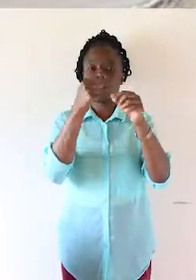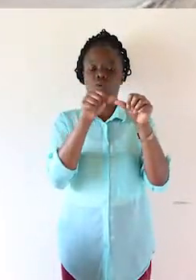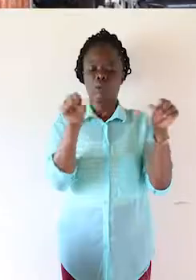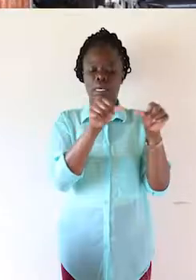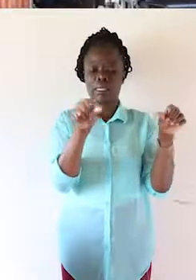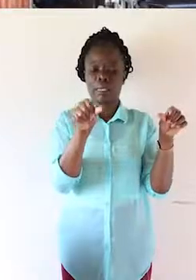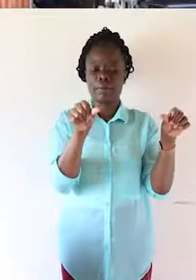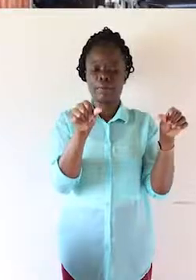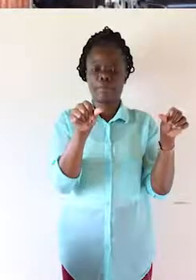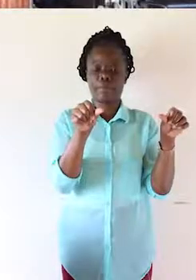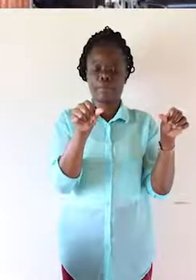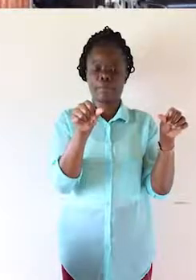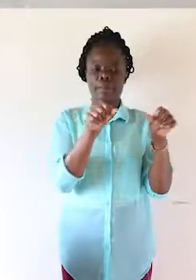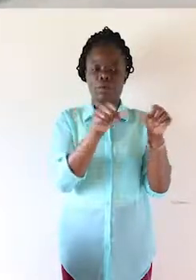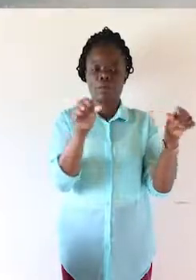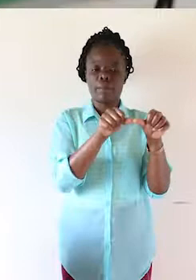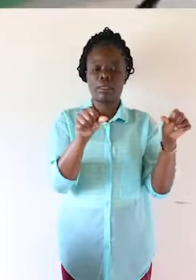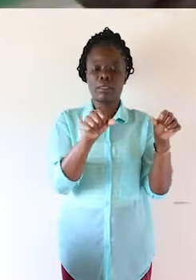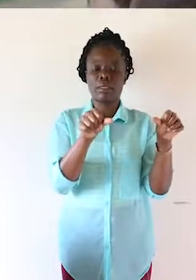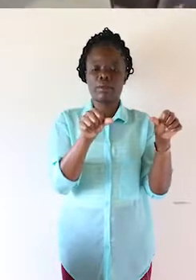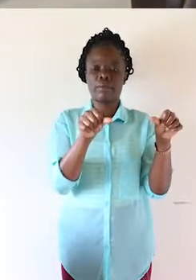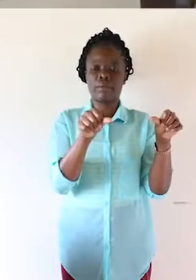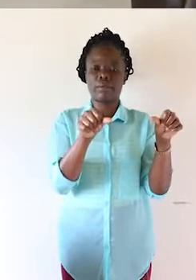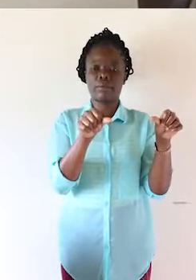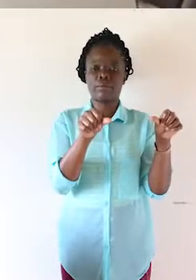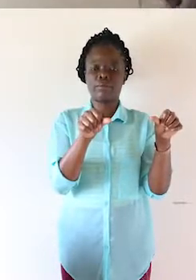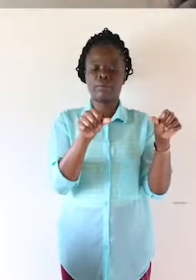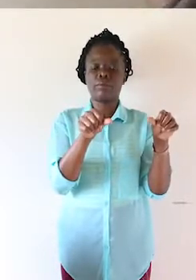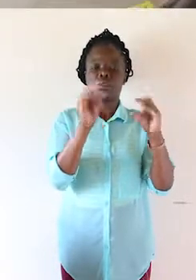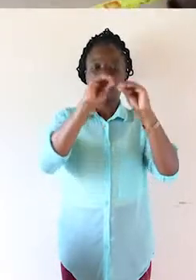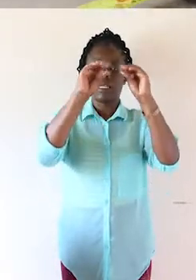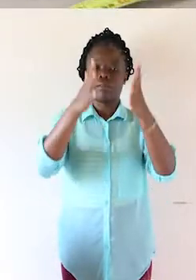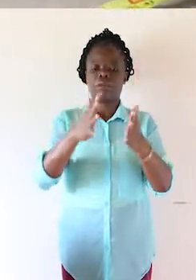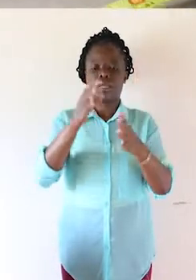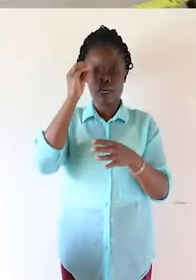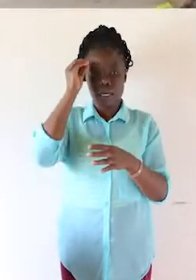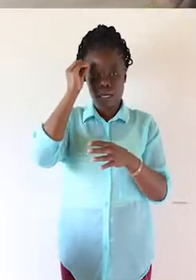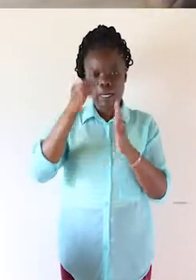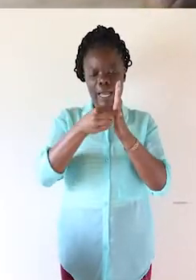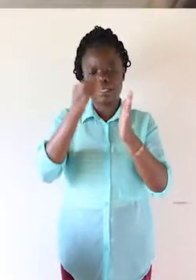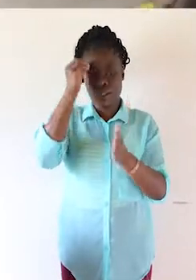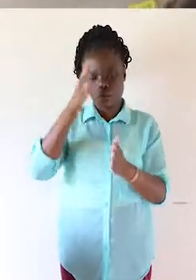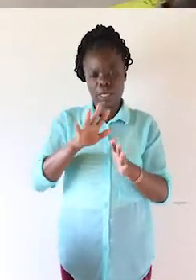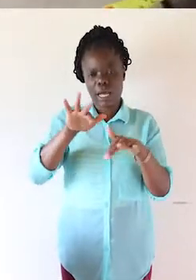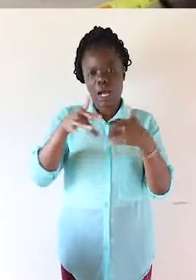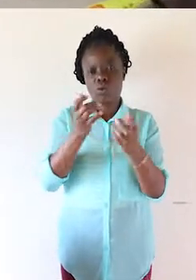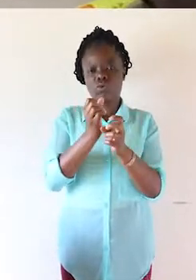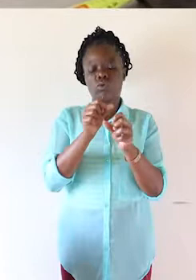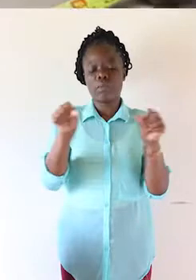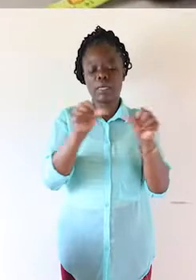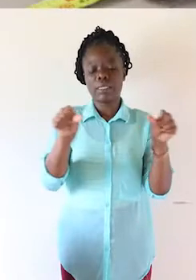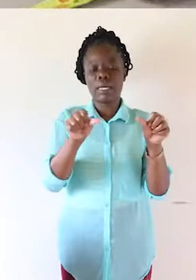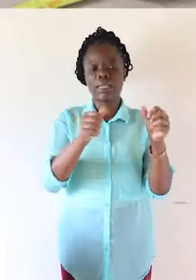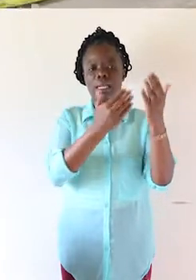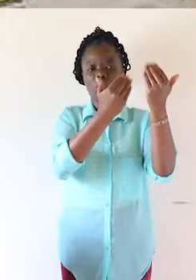measure. Now we measure 1 foot, yes. The intervener guides the learner how